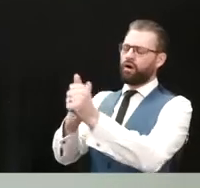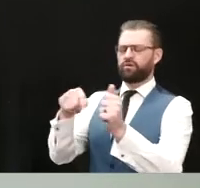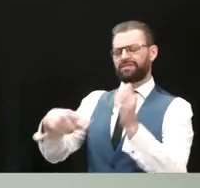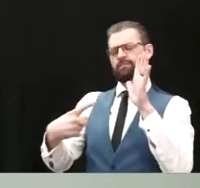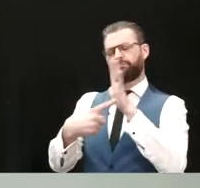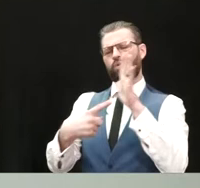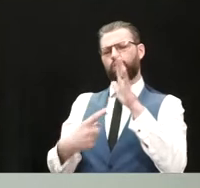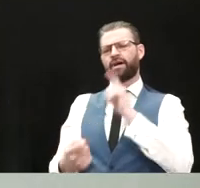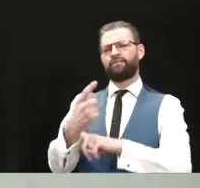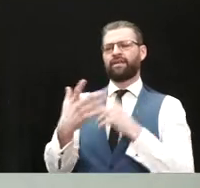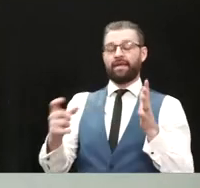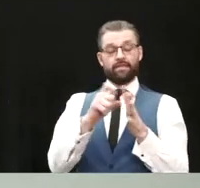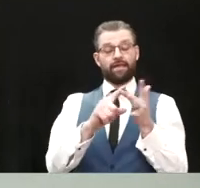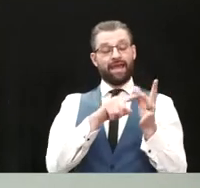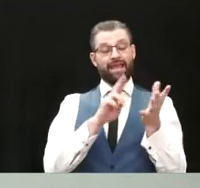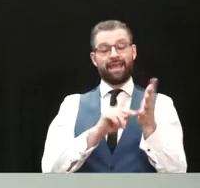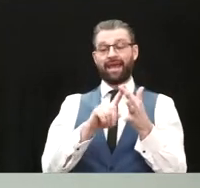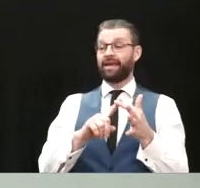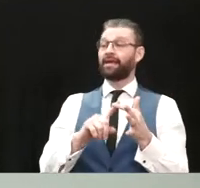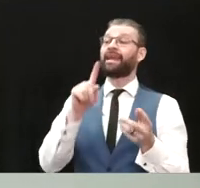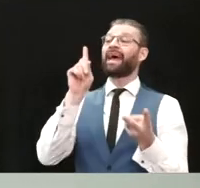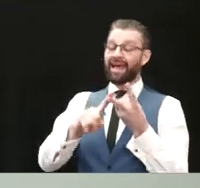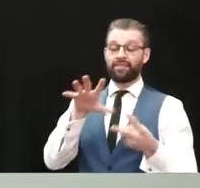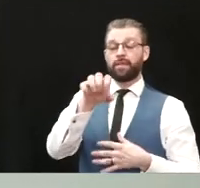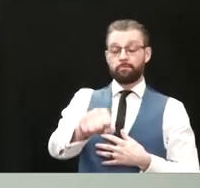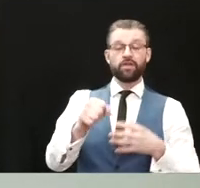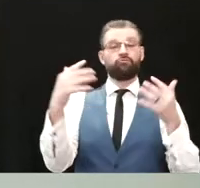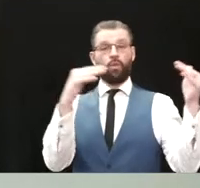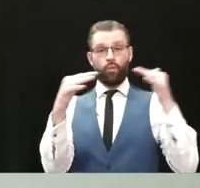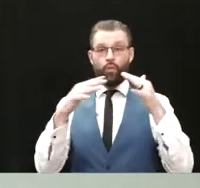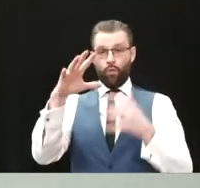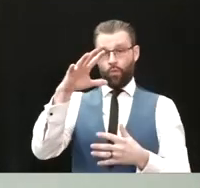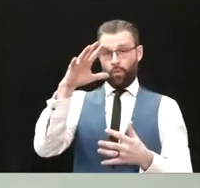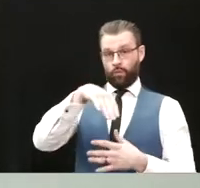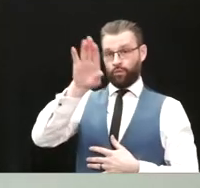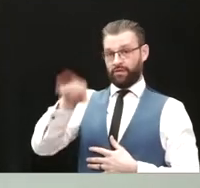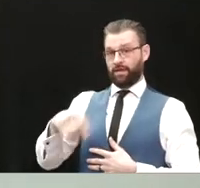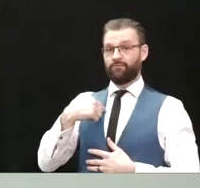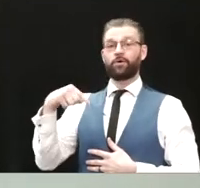to Dame Diane Leese and the Imperial War Museum for accommodating us today.